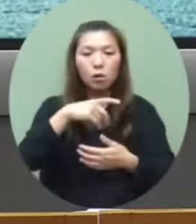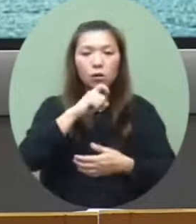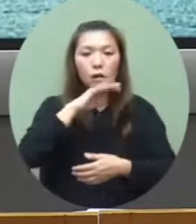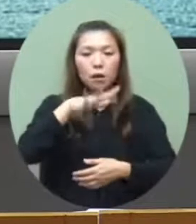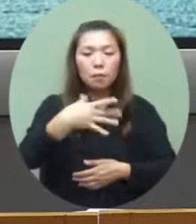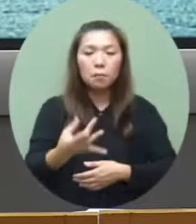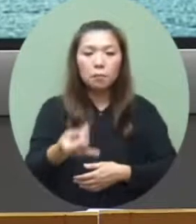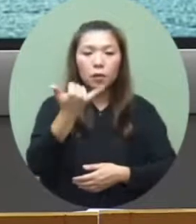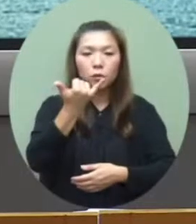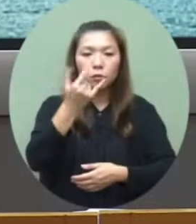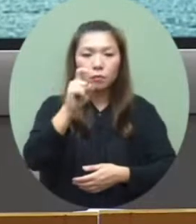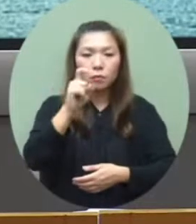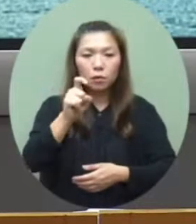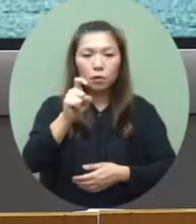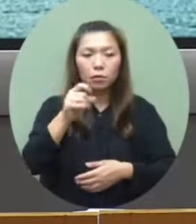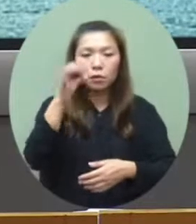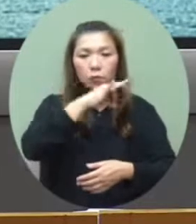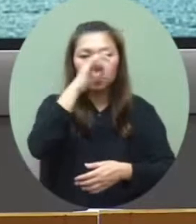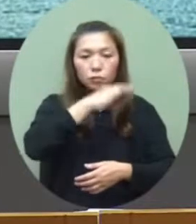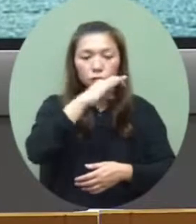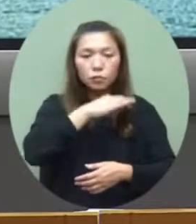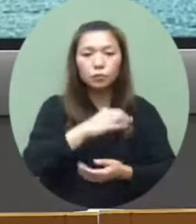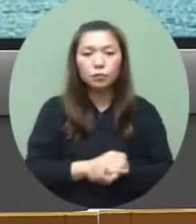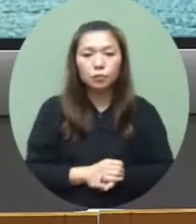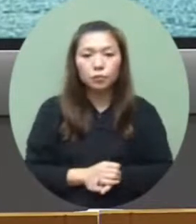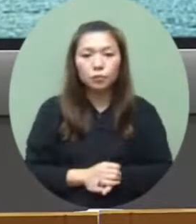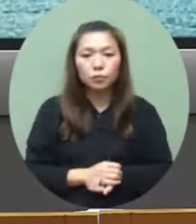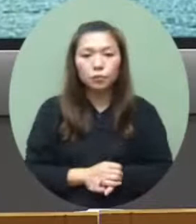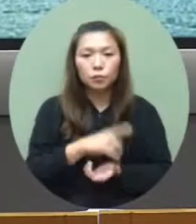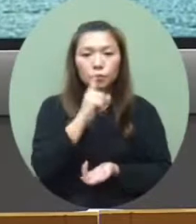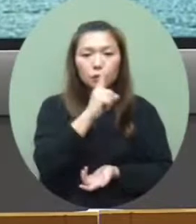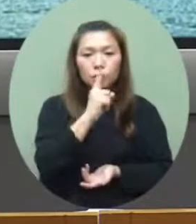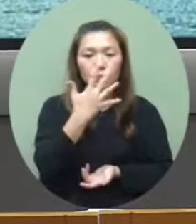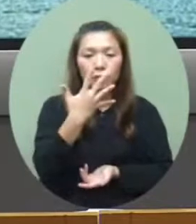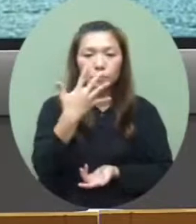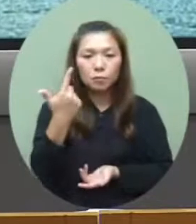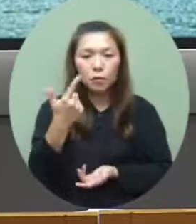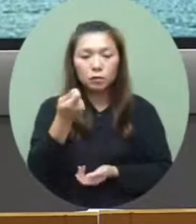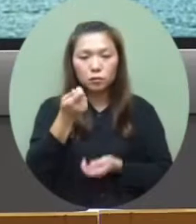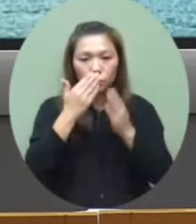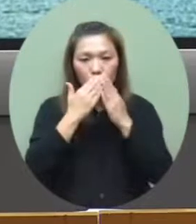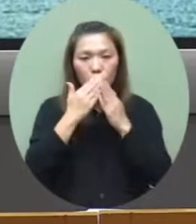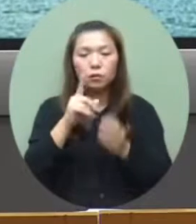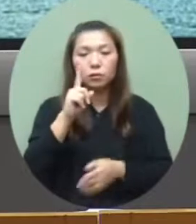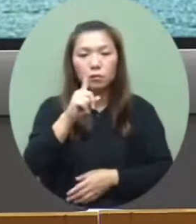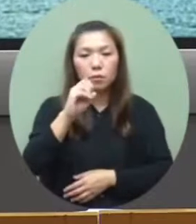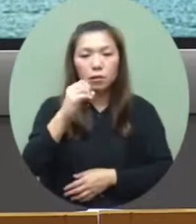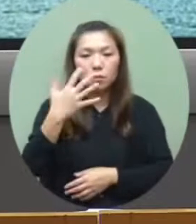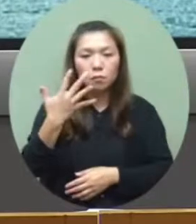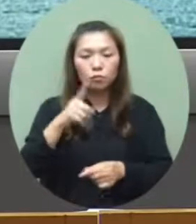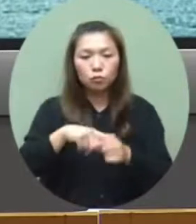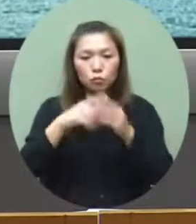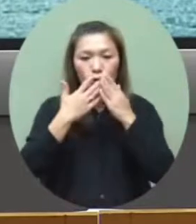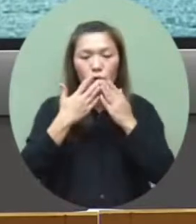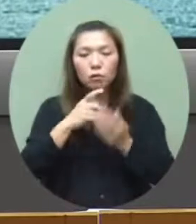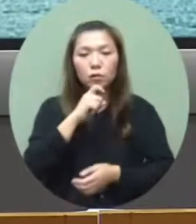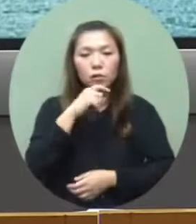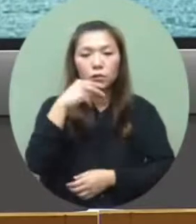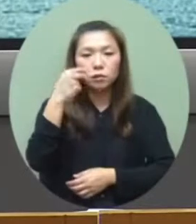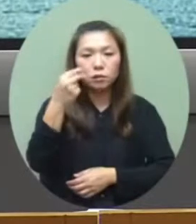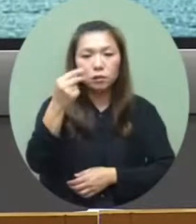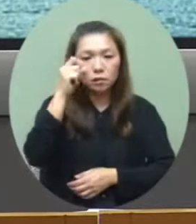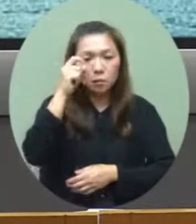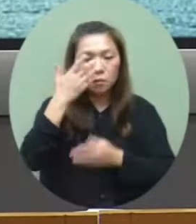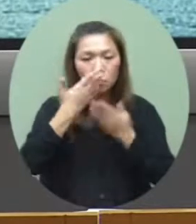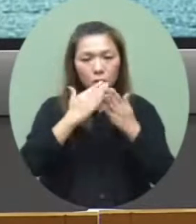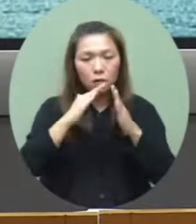437 positive cases, they've come from 69 kindergartens, childcare centers, 158 primary schools, 105 secondary